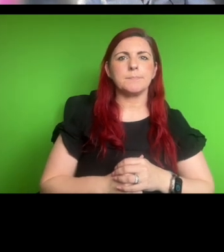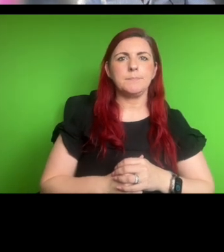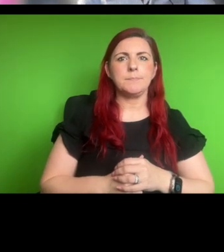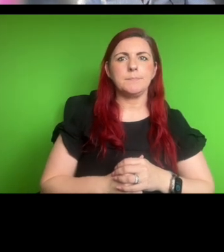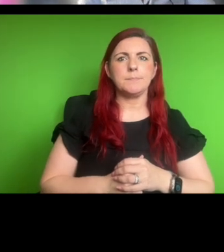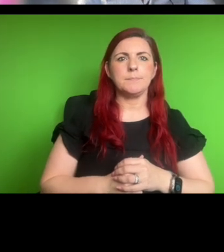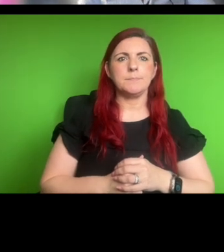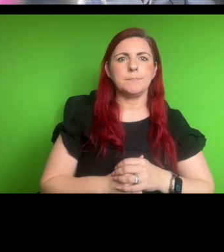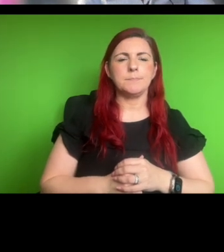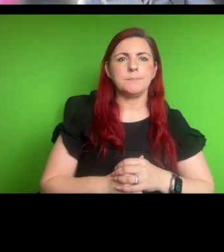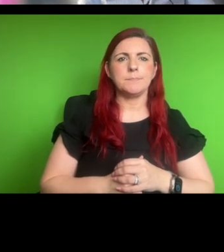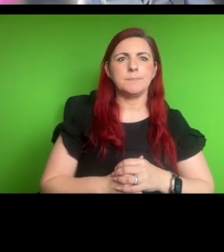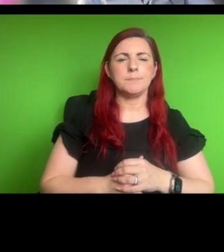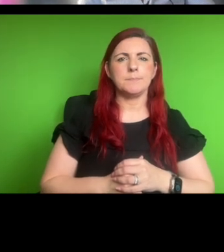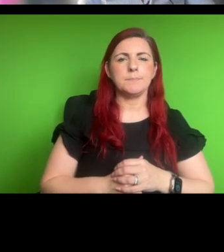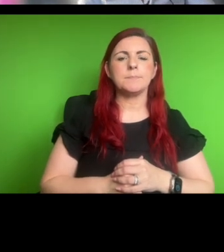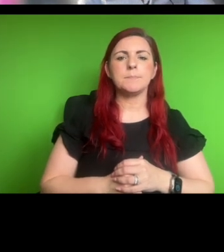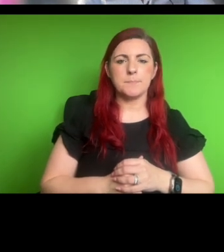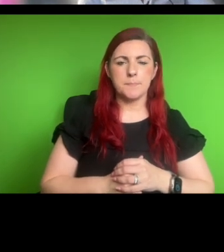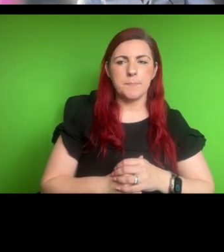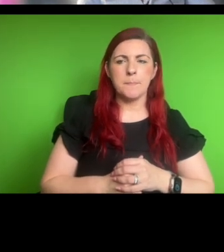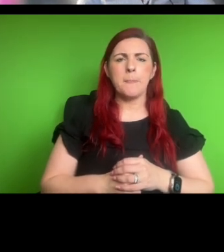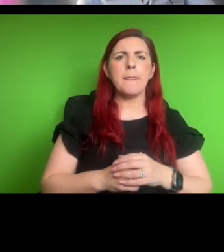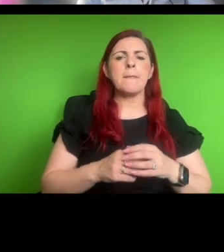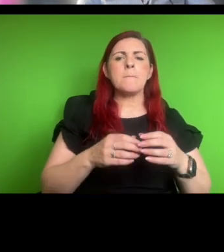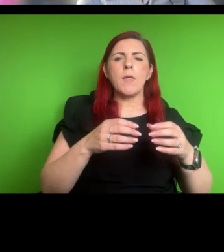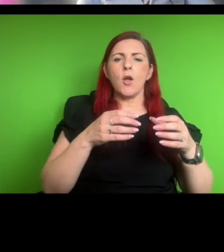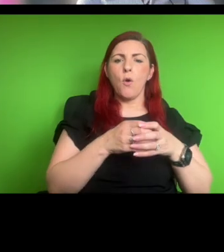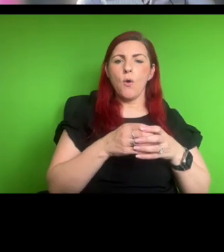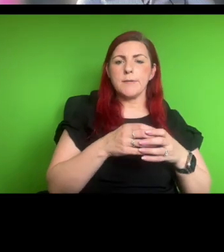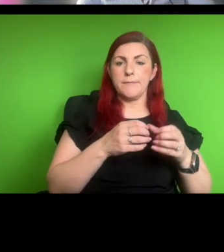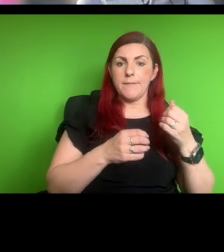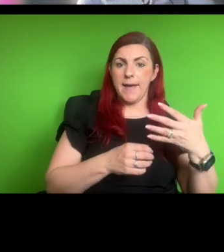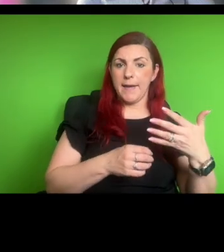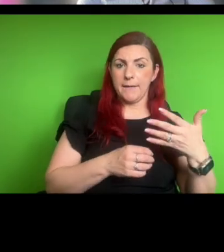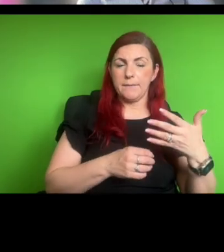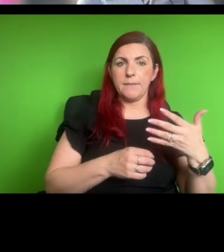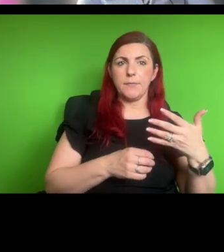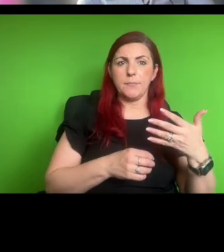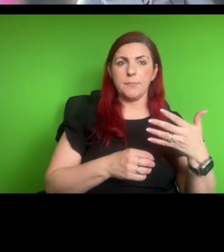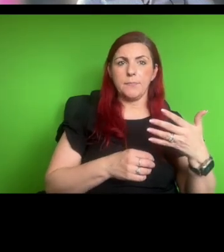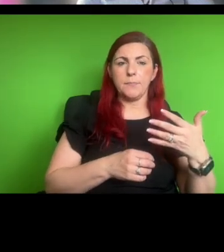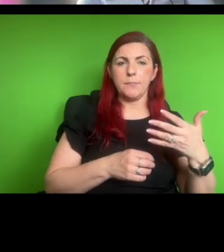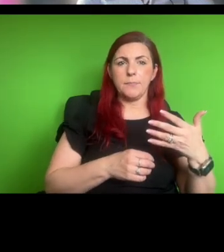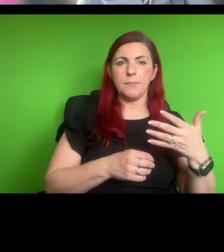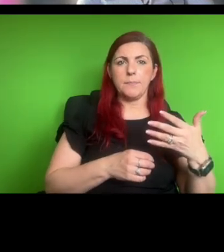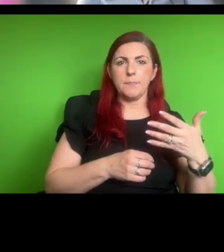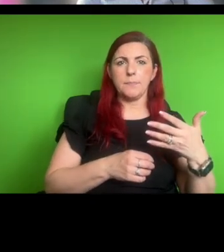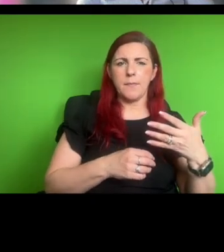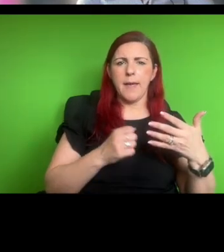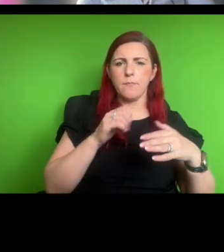So in clause 5, we go into detail about the modes of